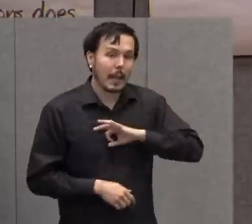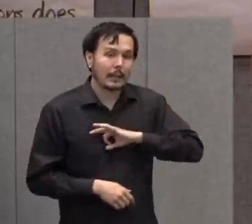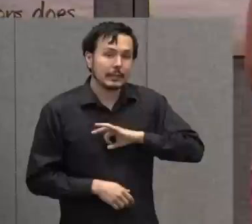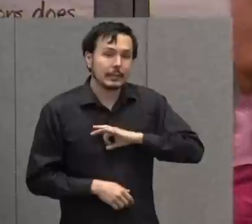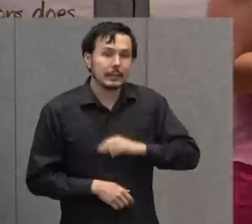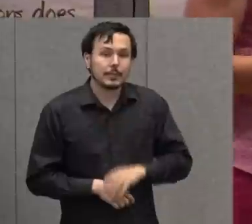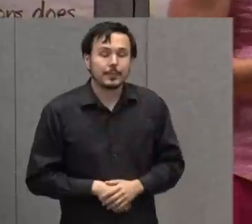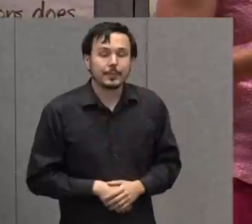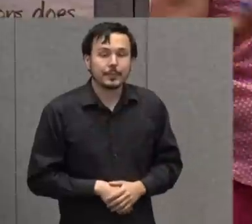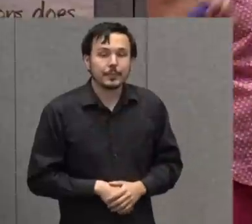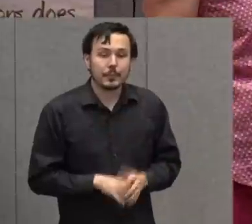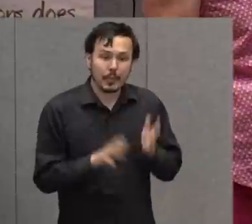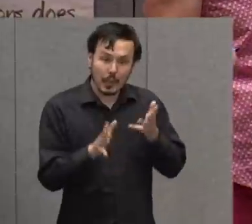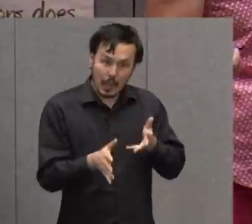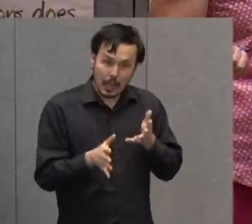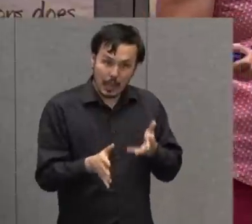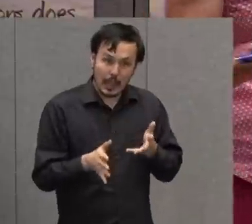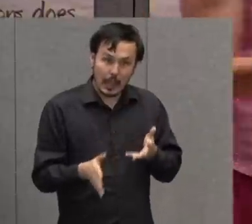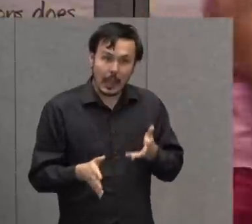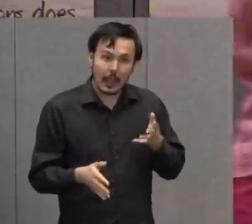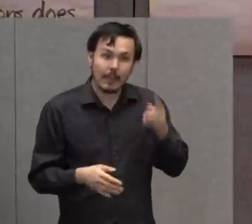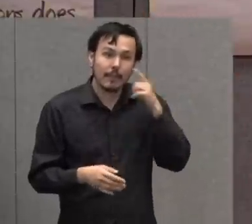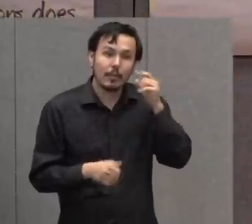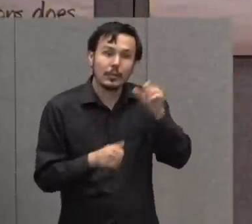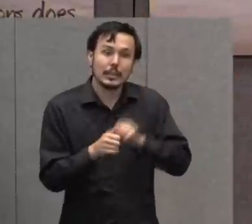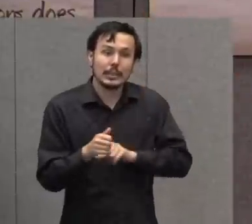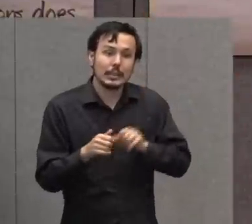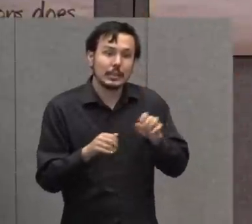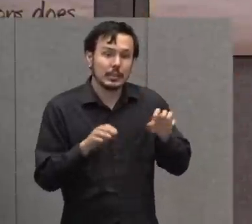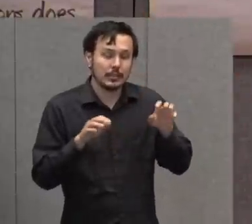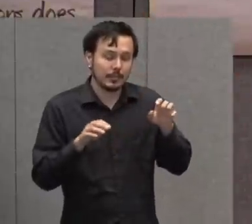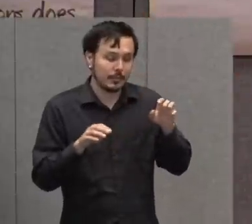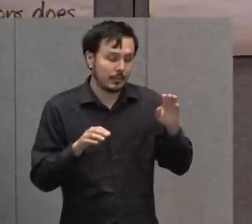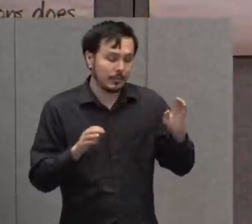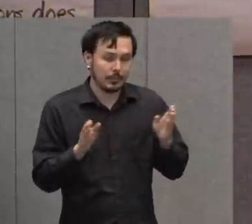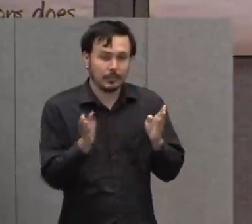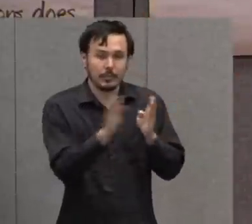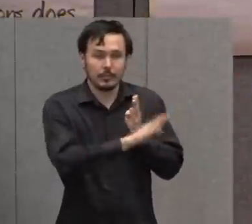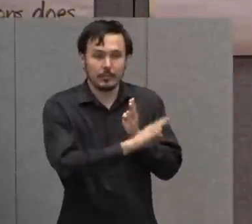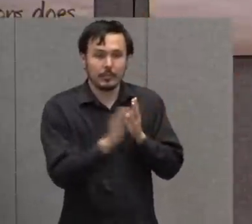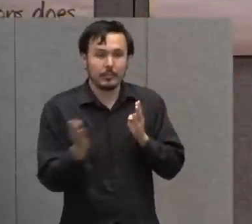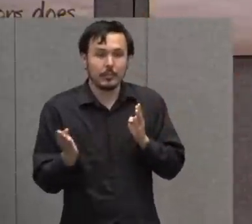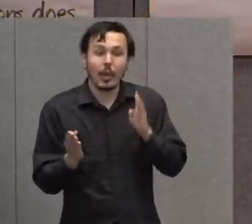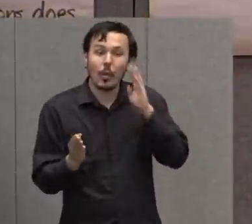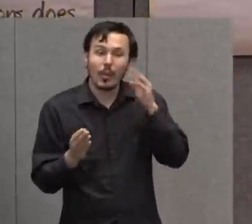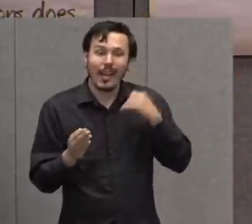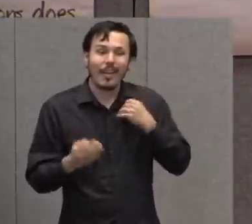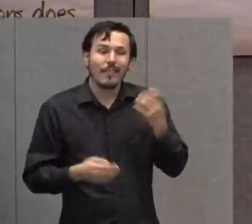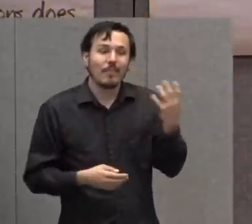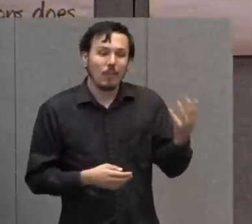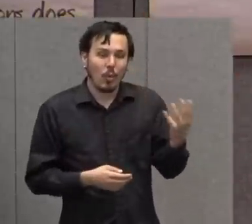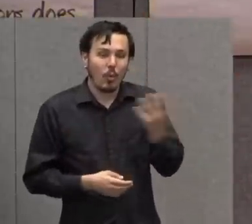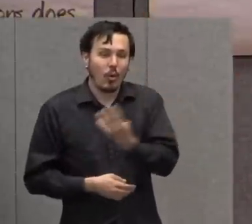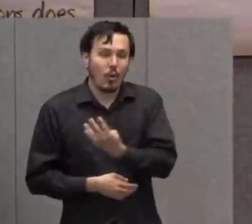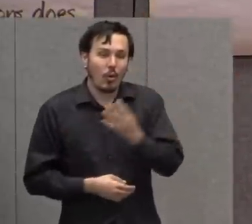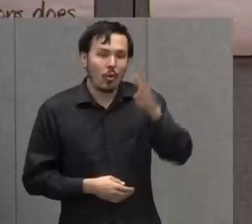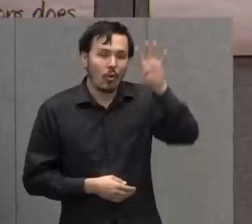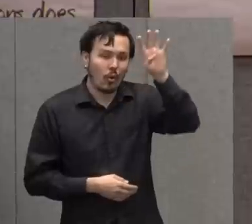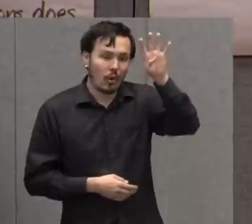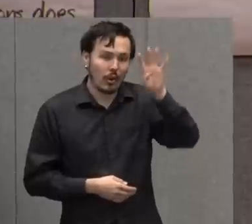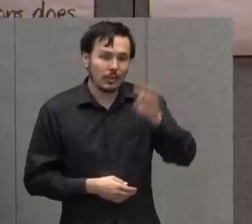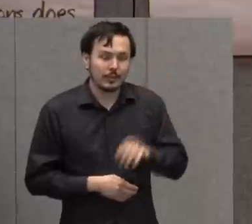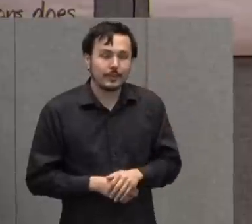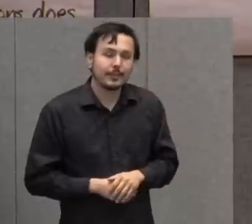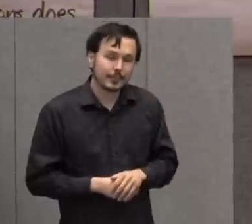So then how many would we have on each side? 4. 1, 2, 3, 4. 1,